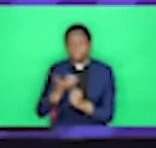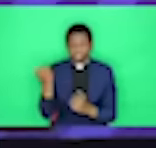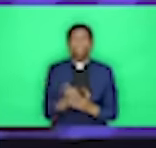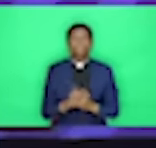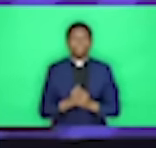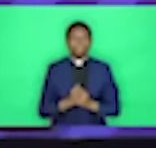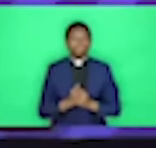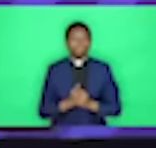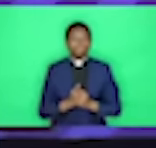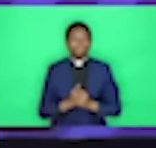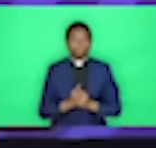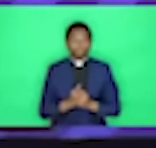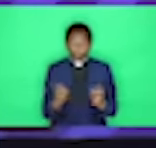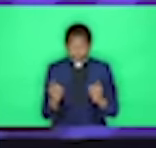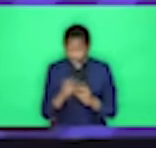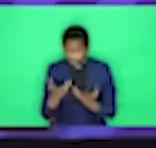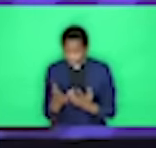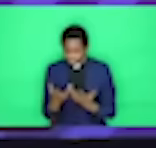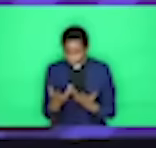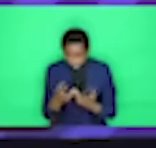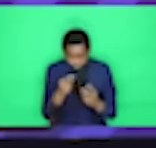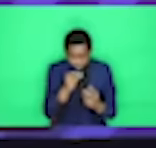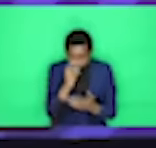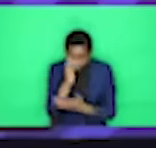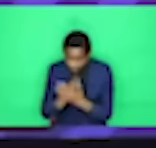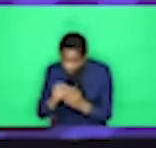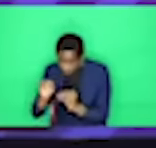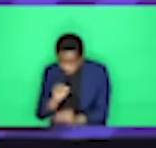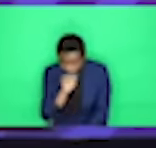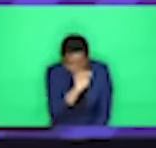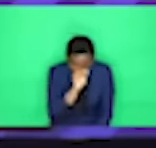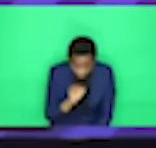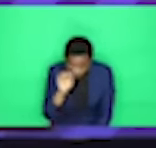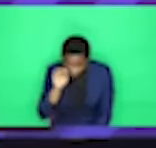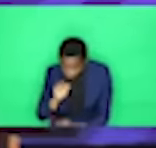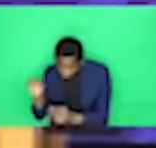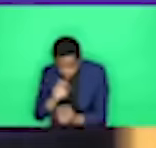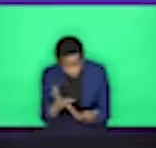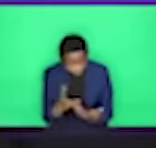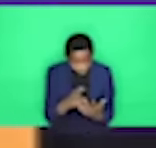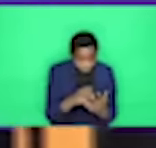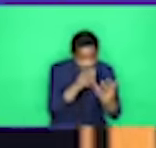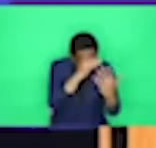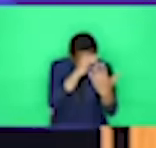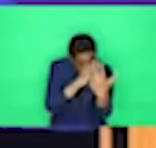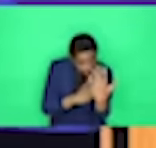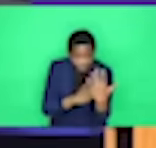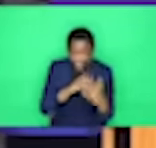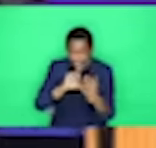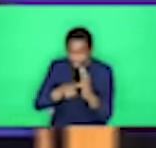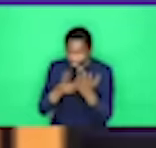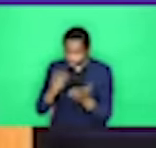Then I want to highlight on some of the teachings. And I want us to hold on to